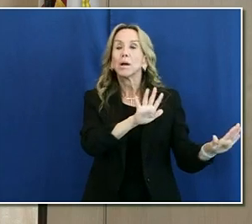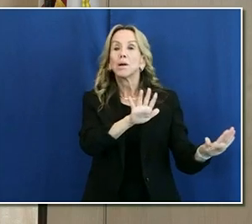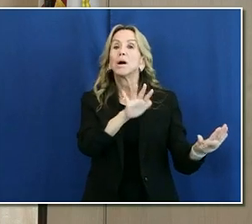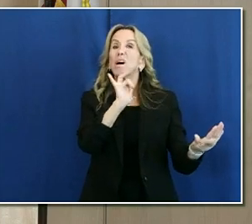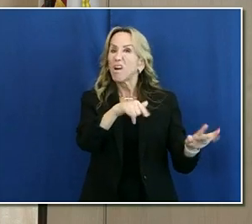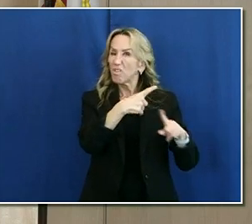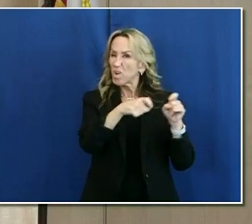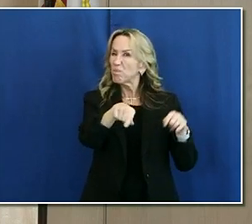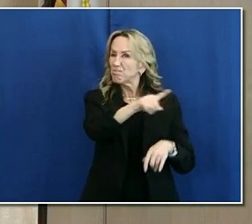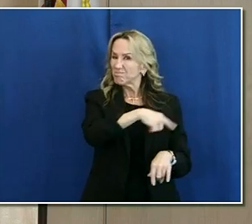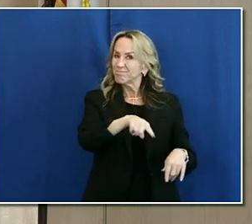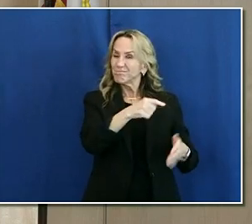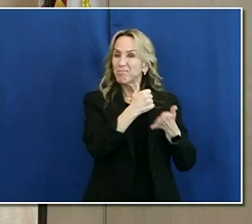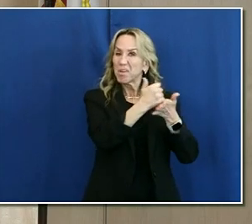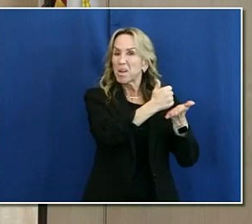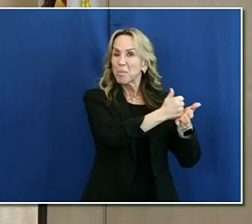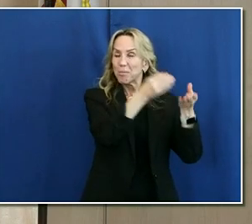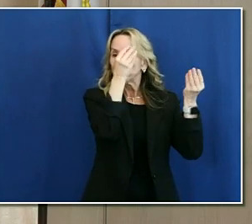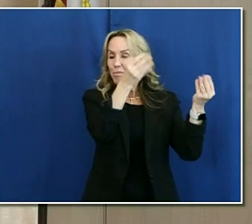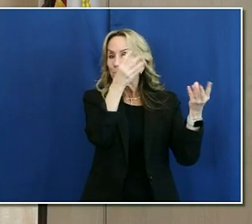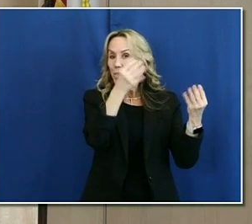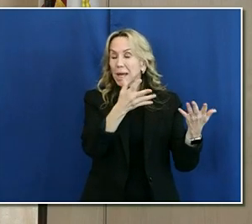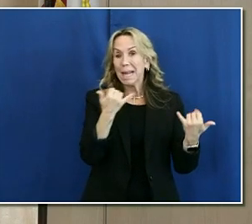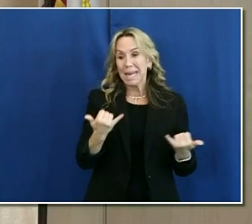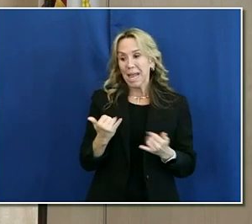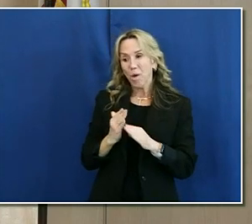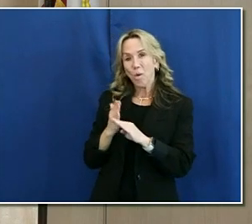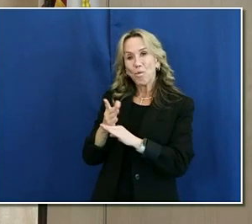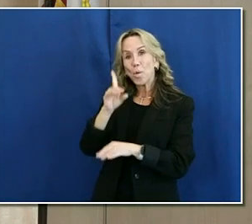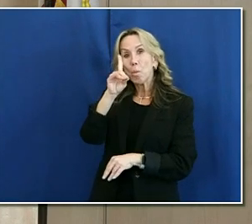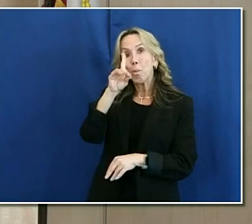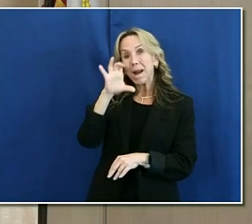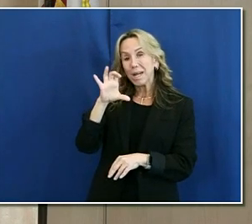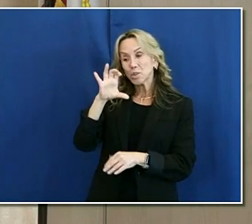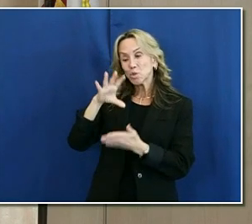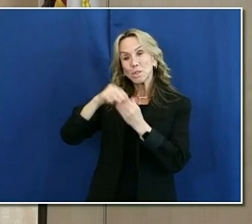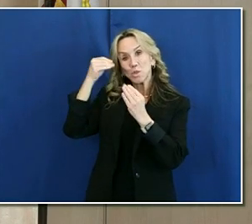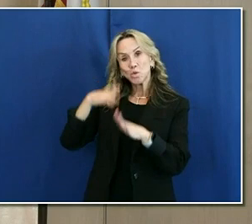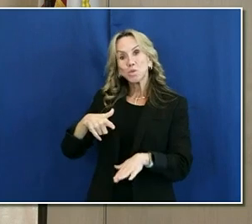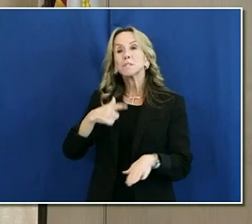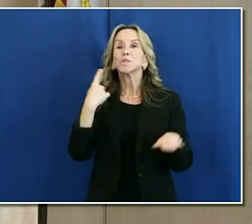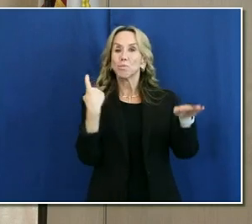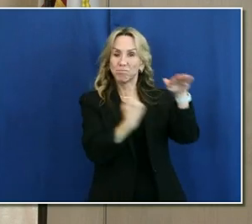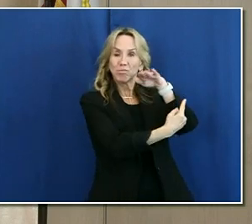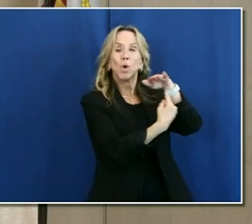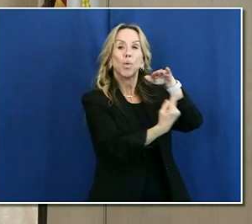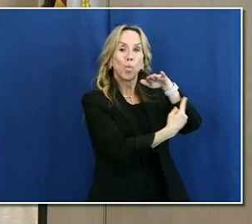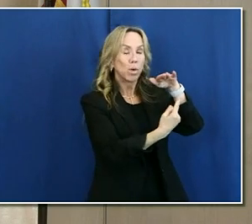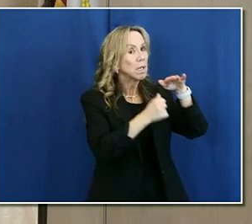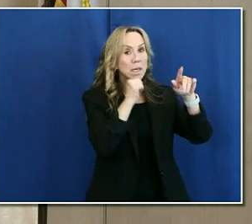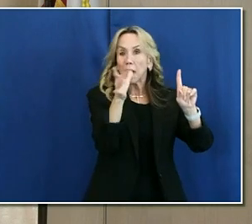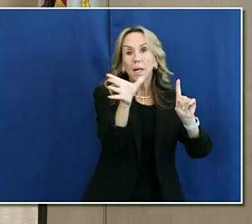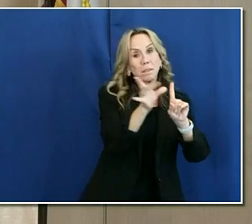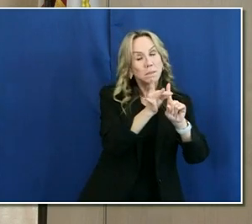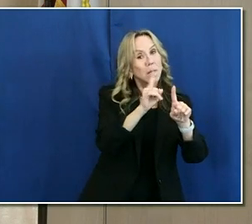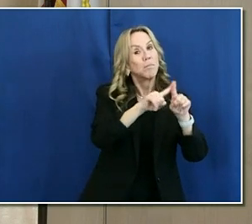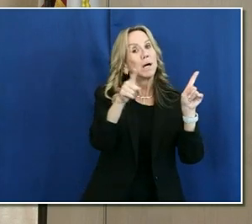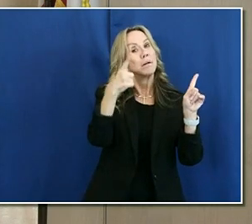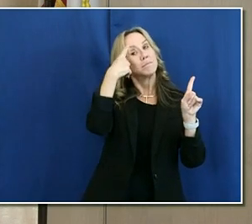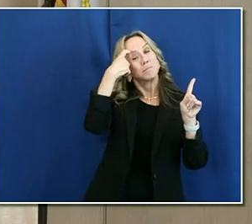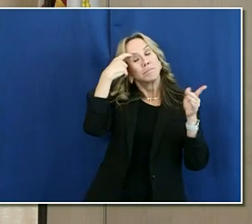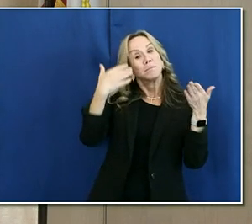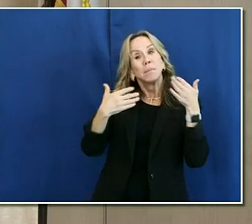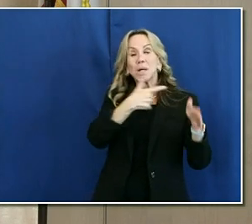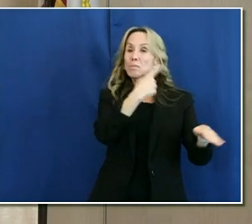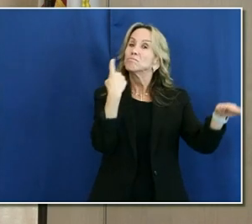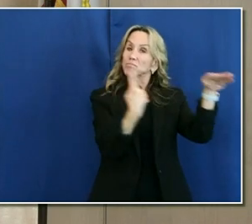quarantine. But we have a little over 100 students who are quarantined at this time, all out of abundance of caution and